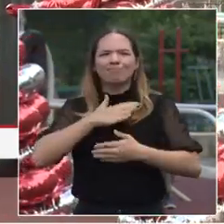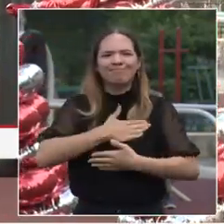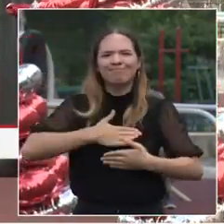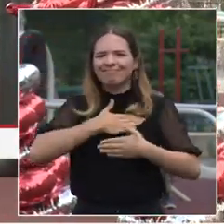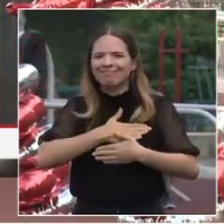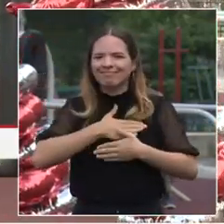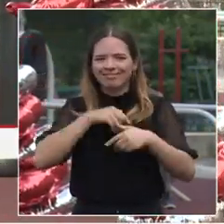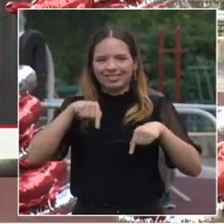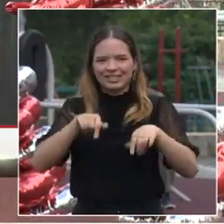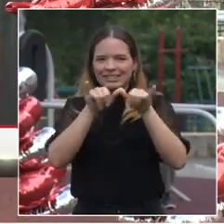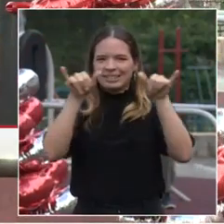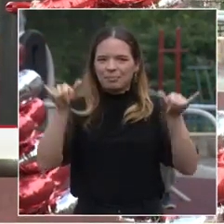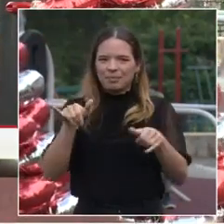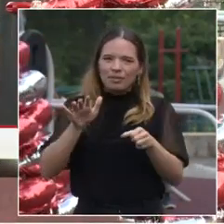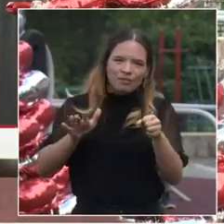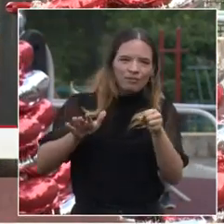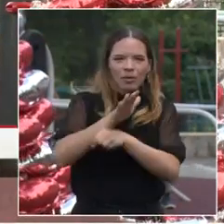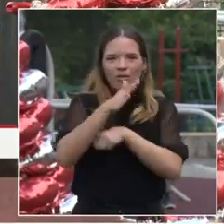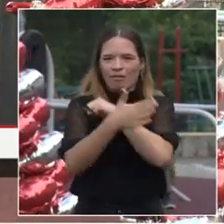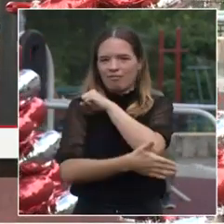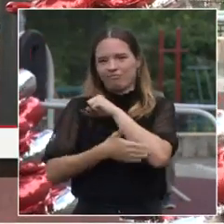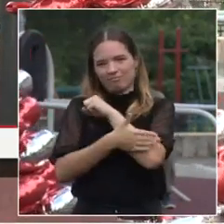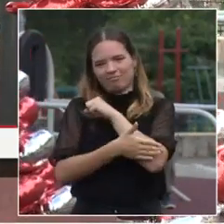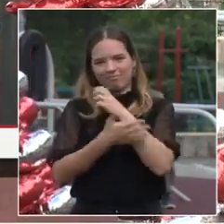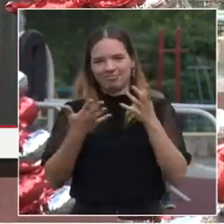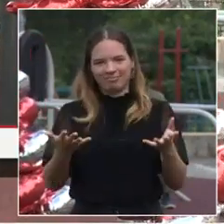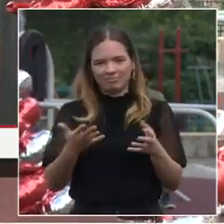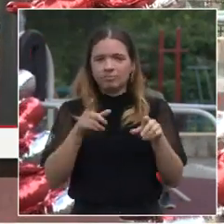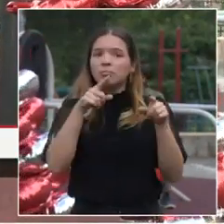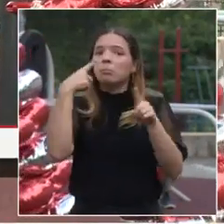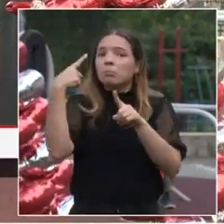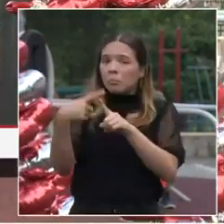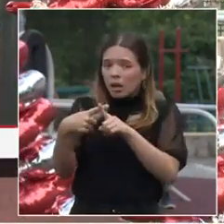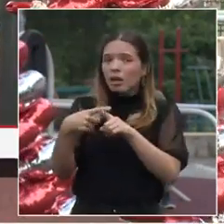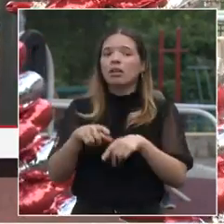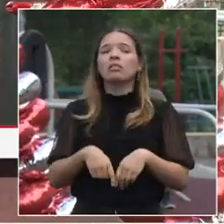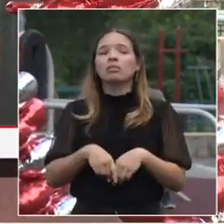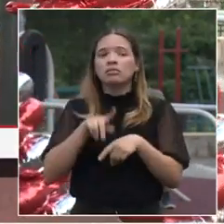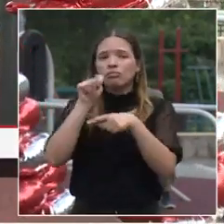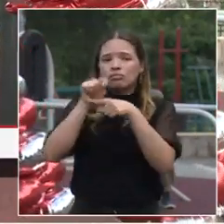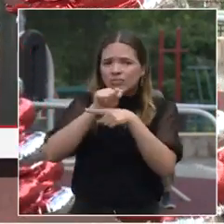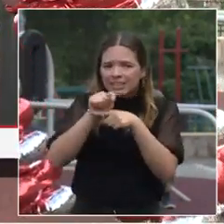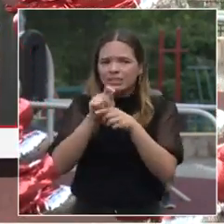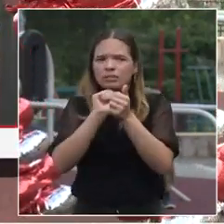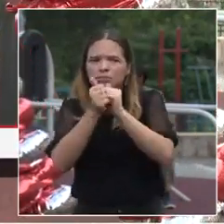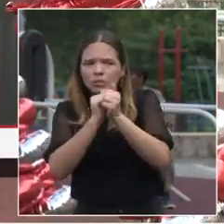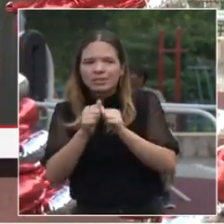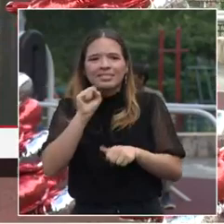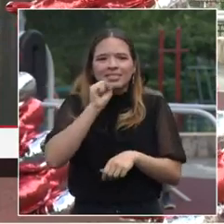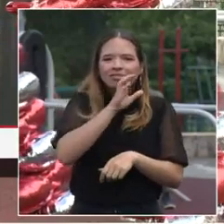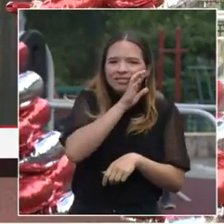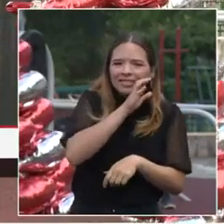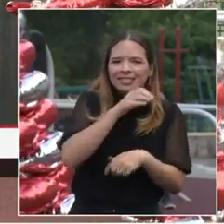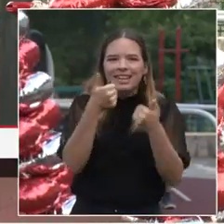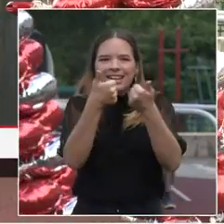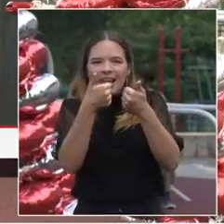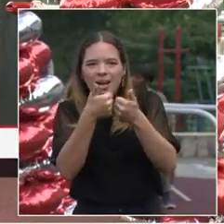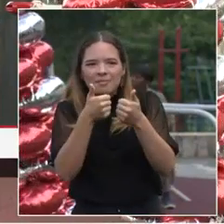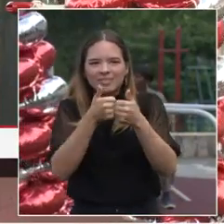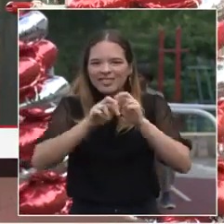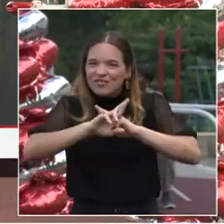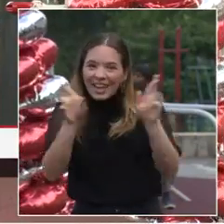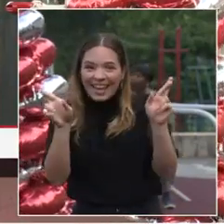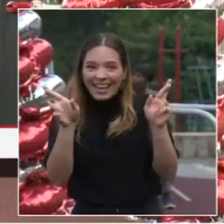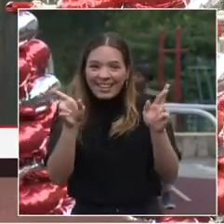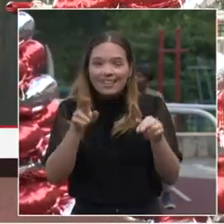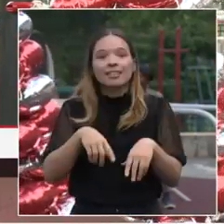but also it'll help our seniors to train and compete for the senior games, or even without the senior games, just to have a more active and more healthy